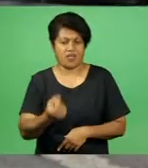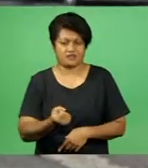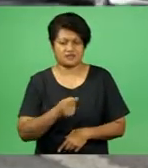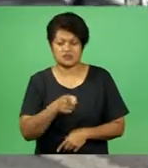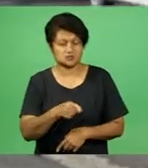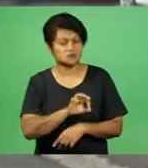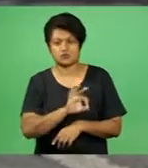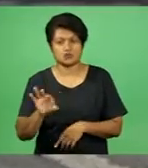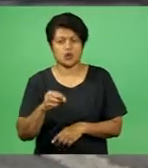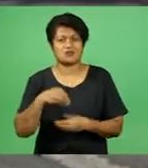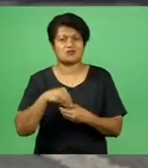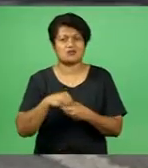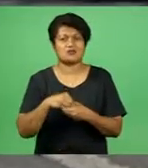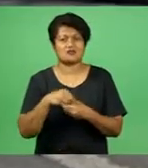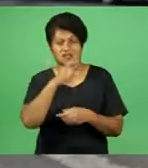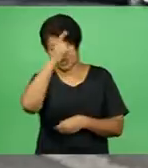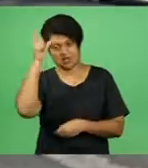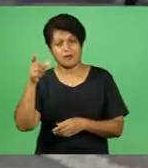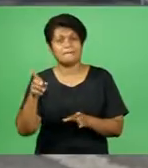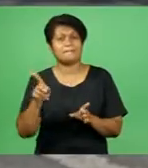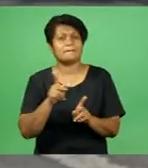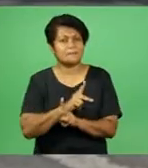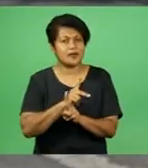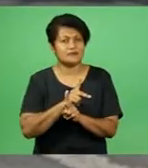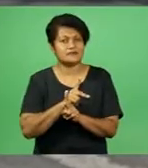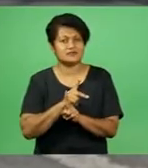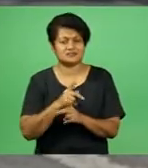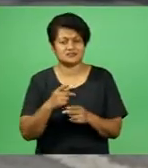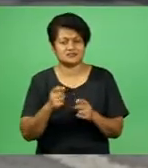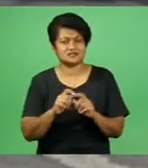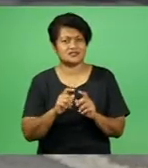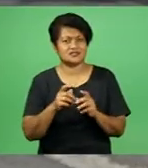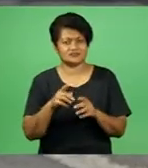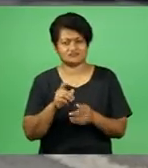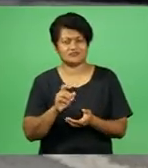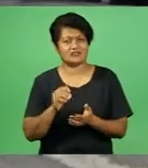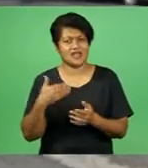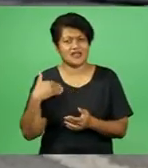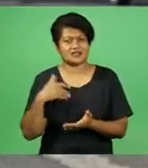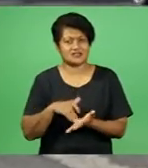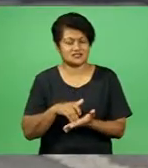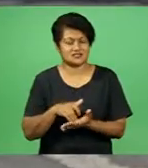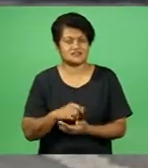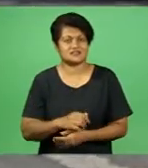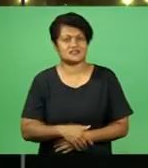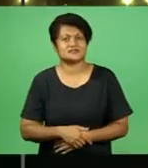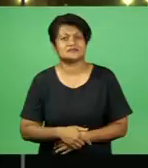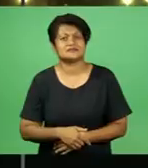include nurses in private organizations around the country. Sainia Nimboila, FBC